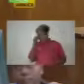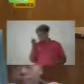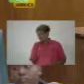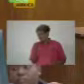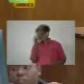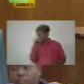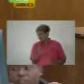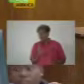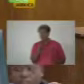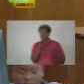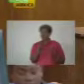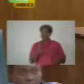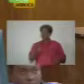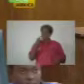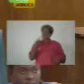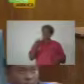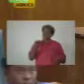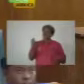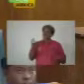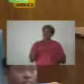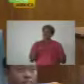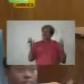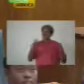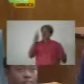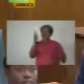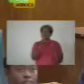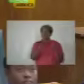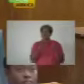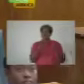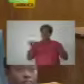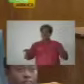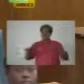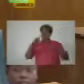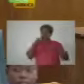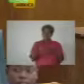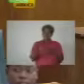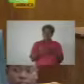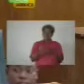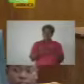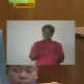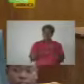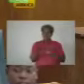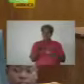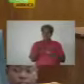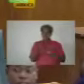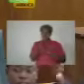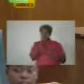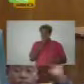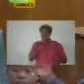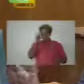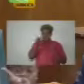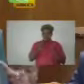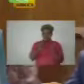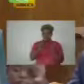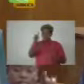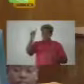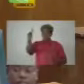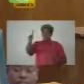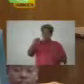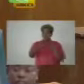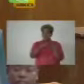that and say you're just going to open two places that make music can go on in Kingston forever, only one